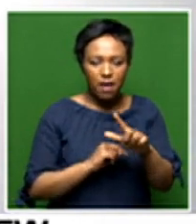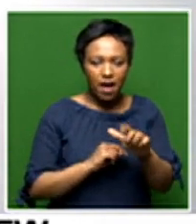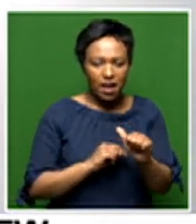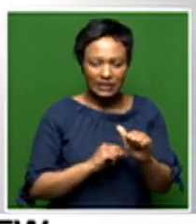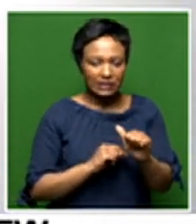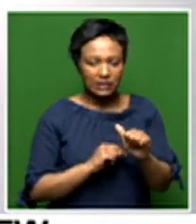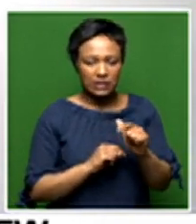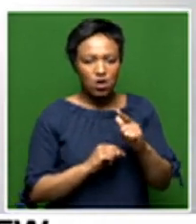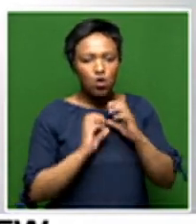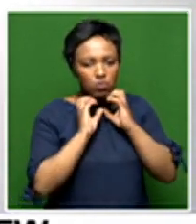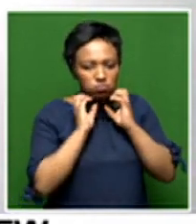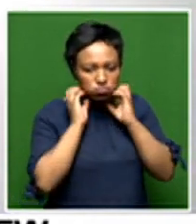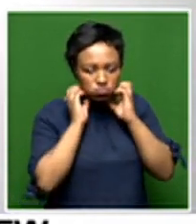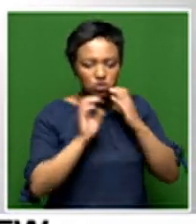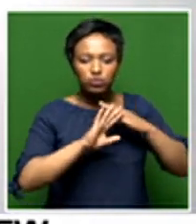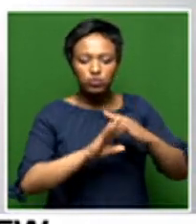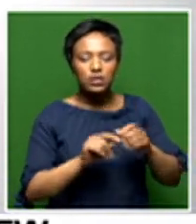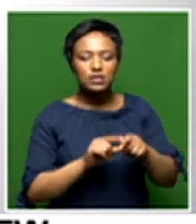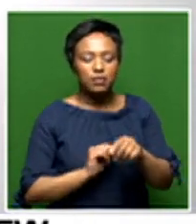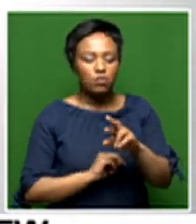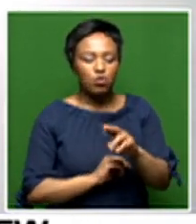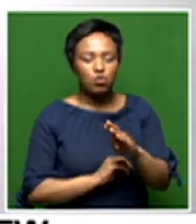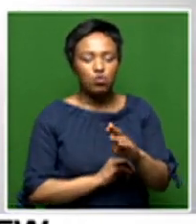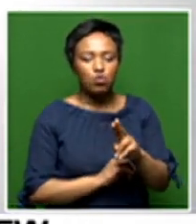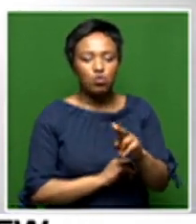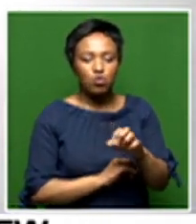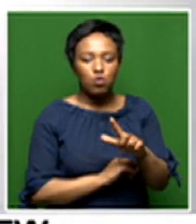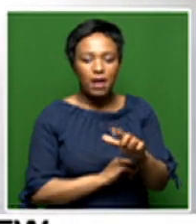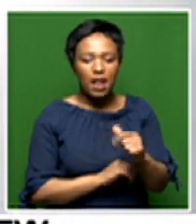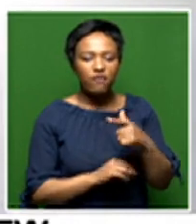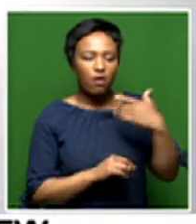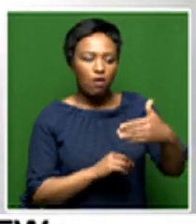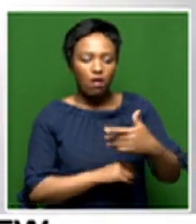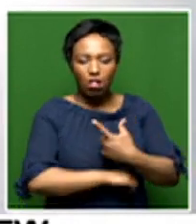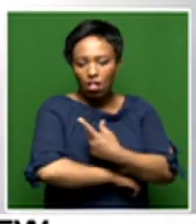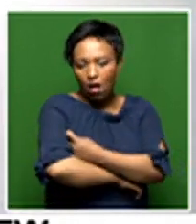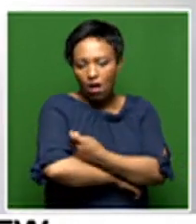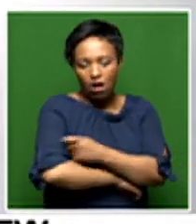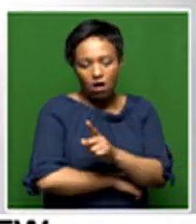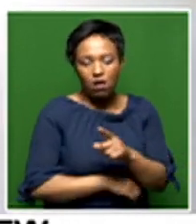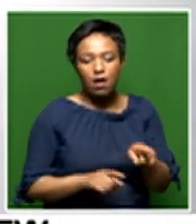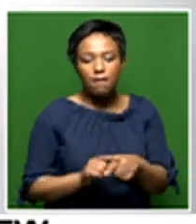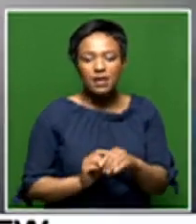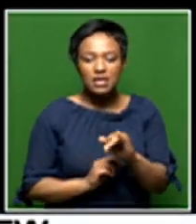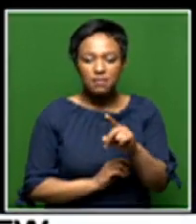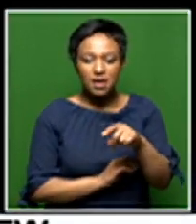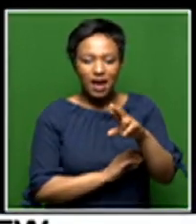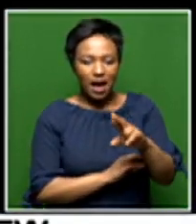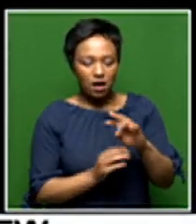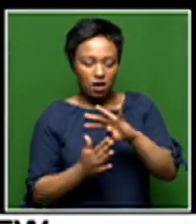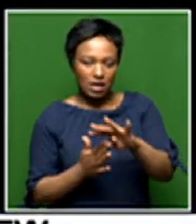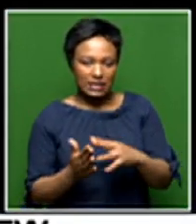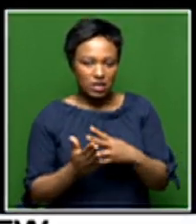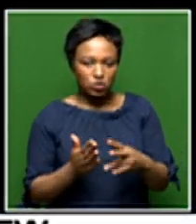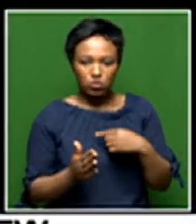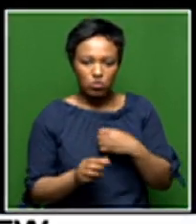offer mumps and rubella as routine vaccination. In the EPI schedule,